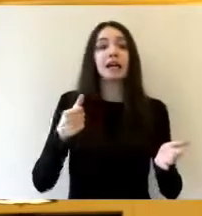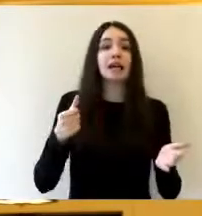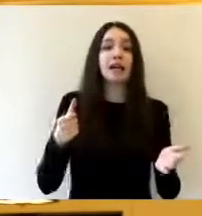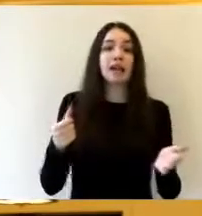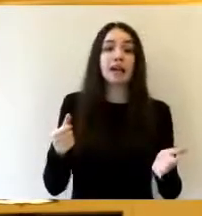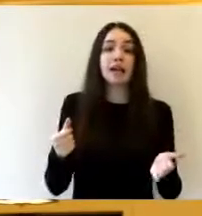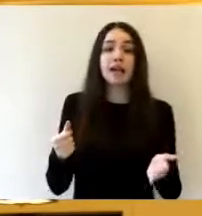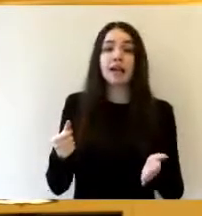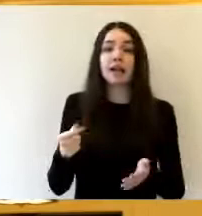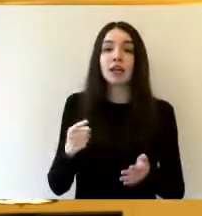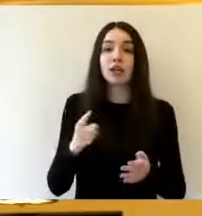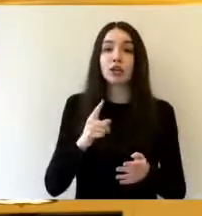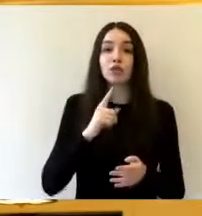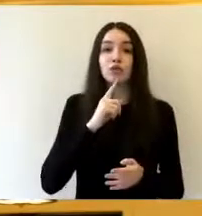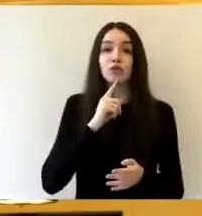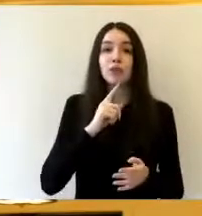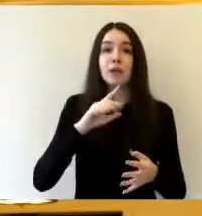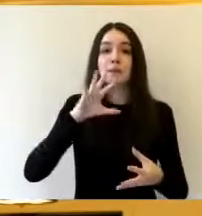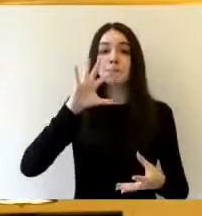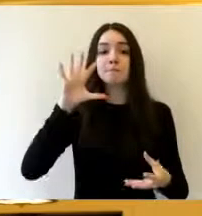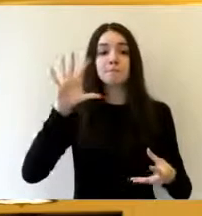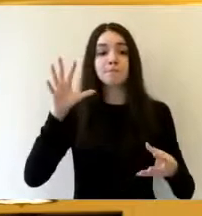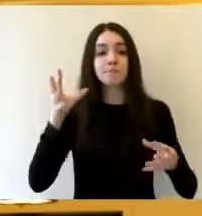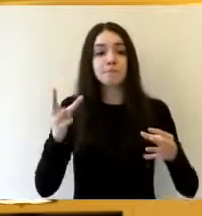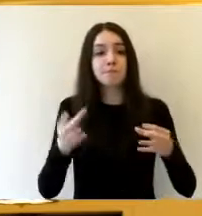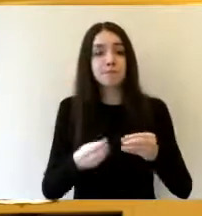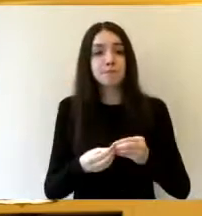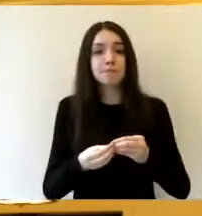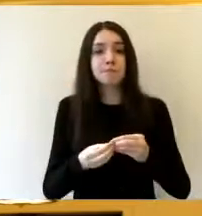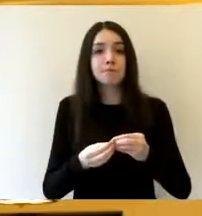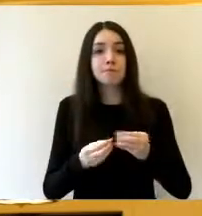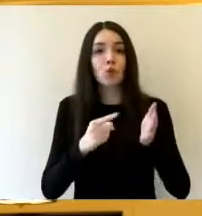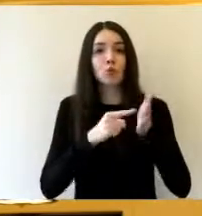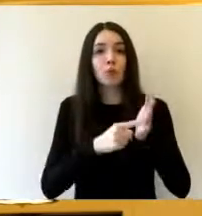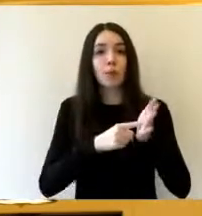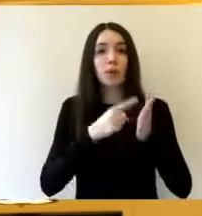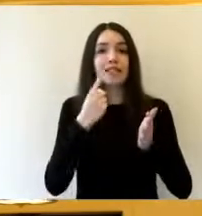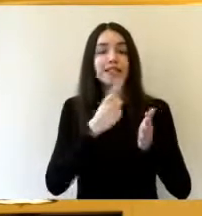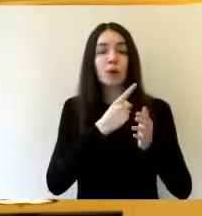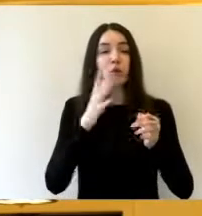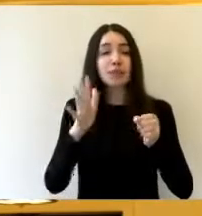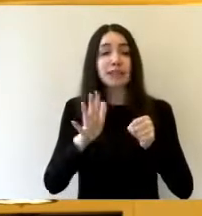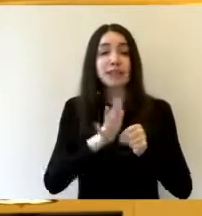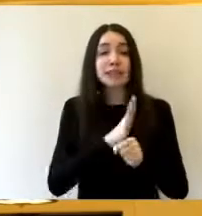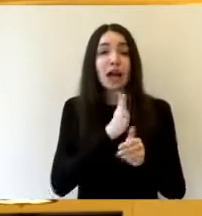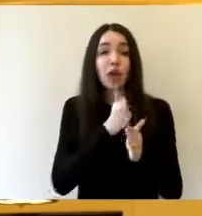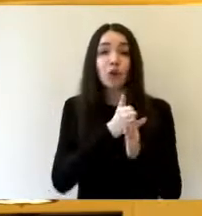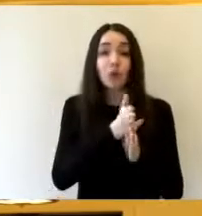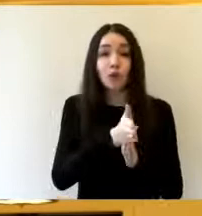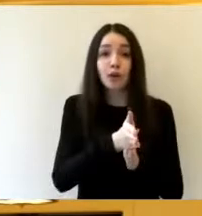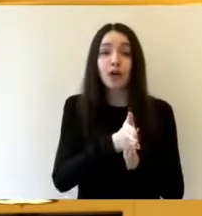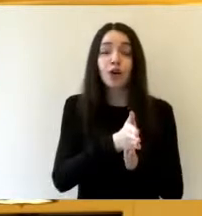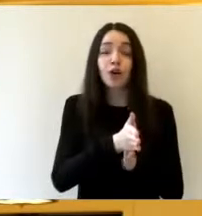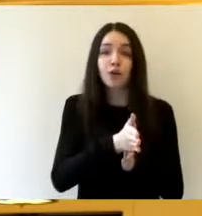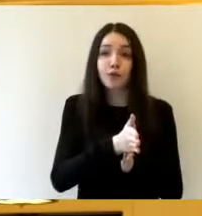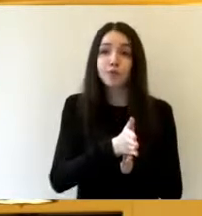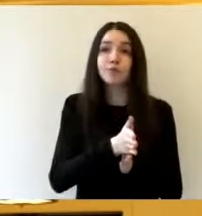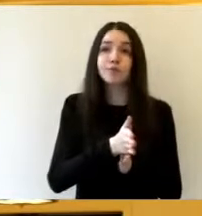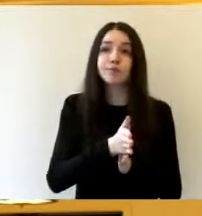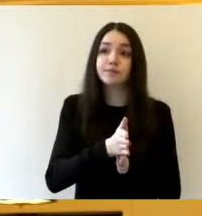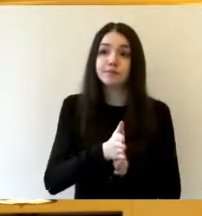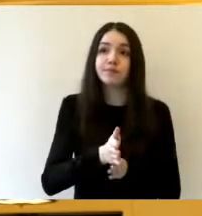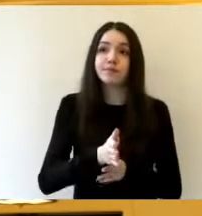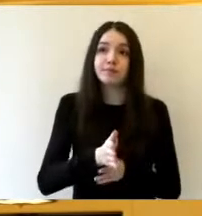of the totality of somebody's professional career. All the skills that they built to the moment when their mallet hits the chisel, that's what that mark